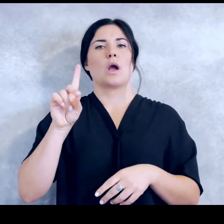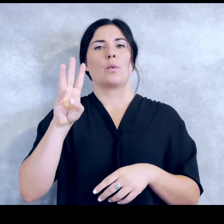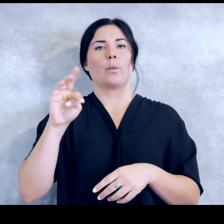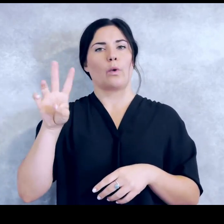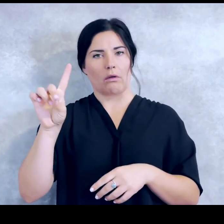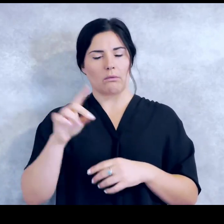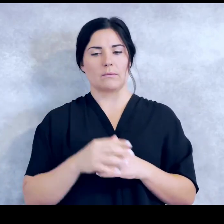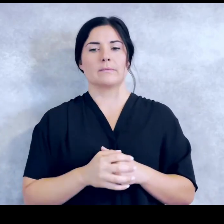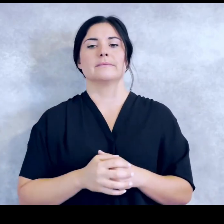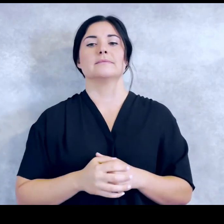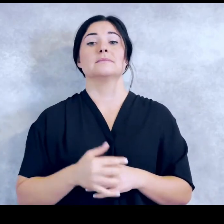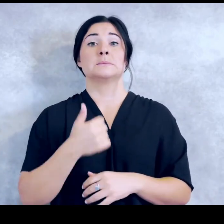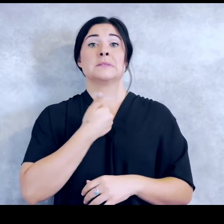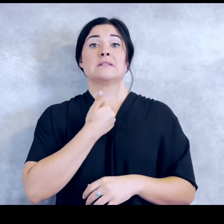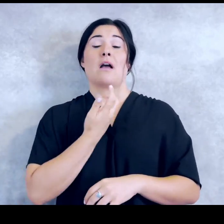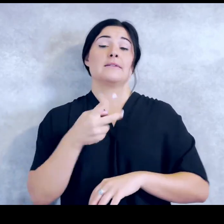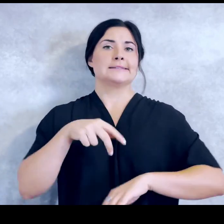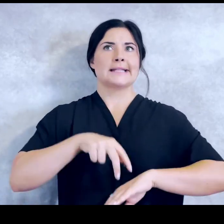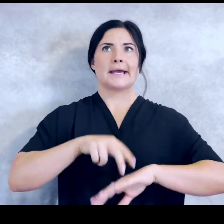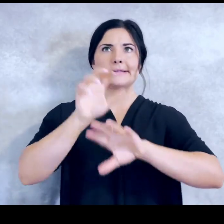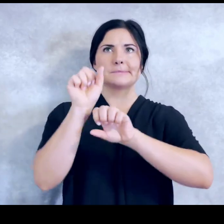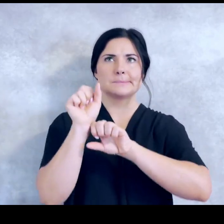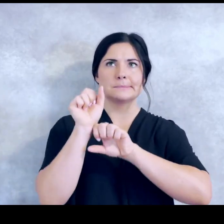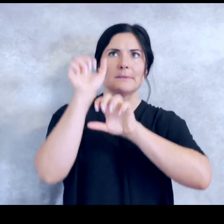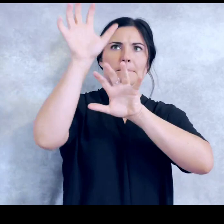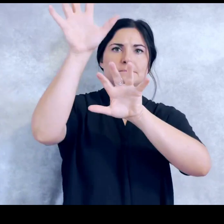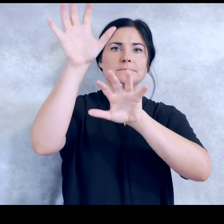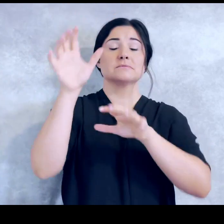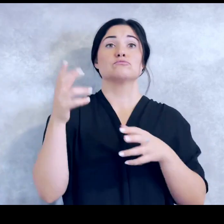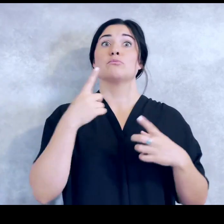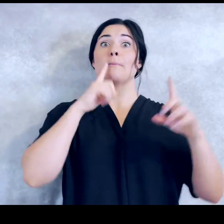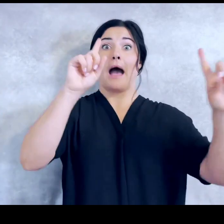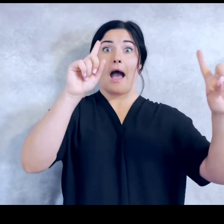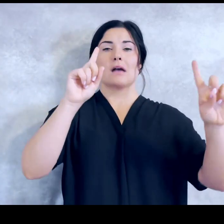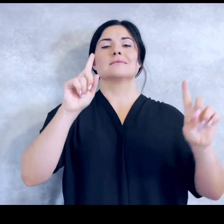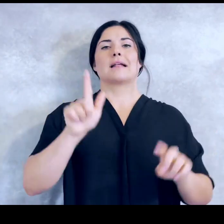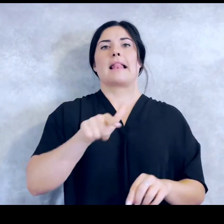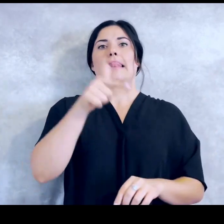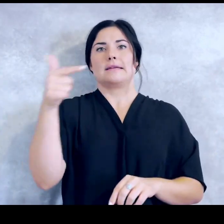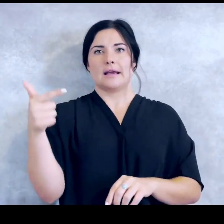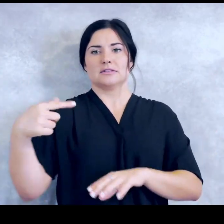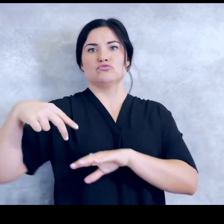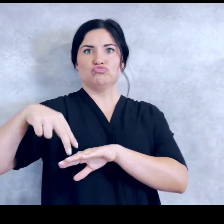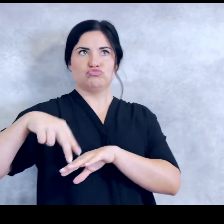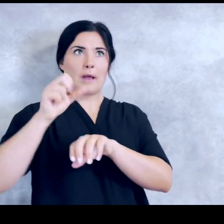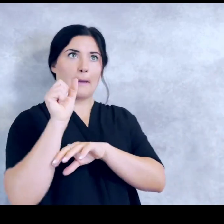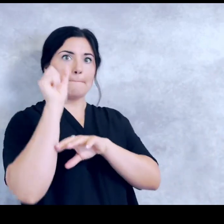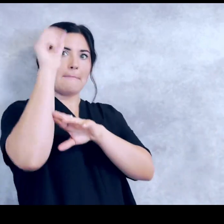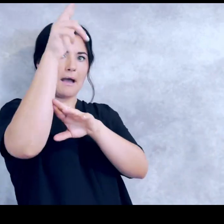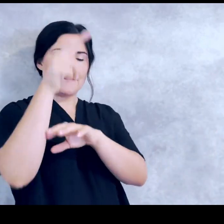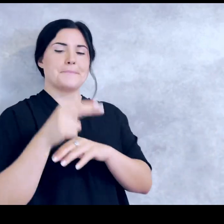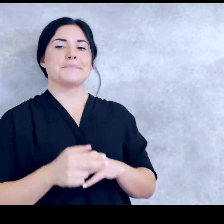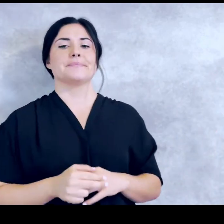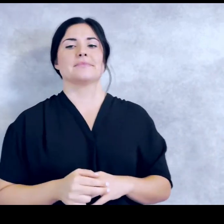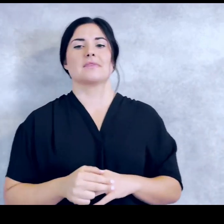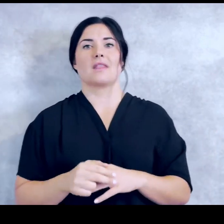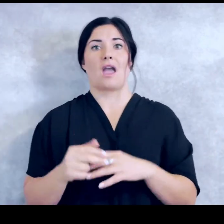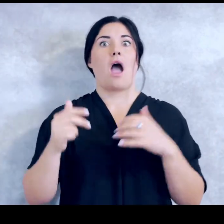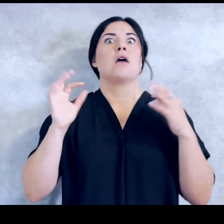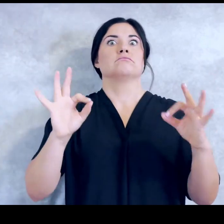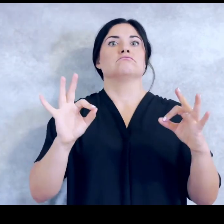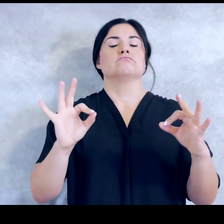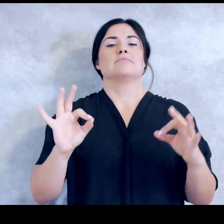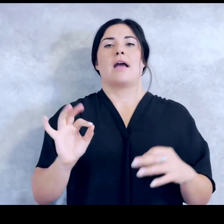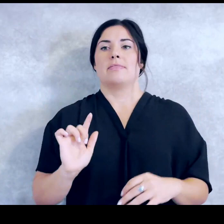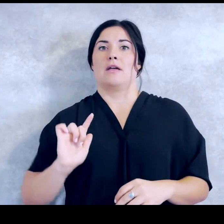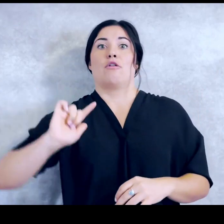And you would sit there at the free throw line, and you would shoot the first shot. And if you make it, you move on to the side shot. You with me? And I